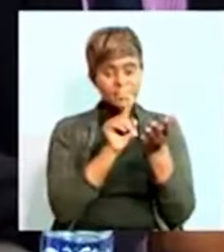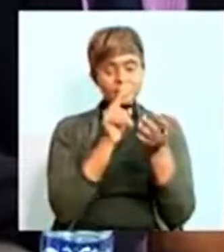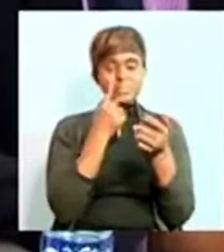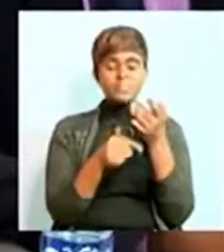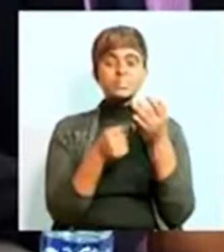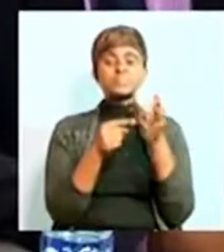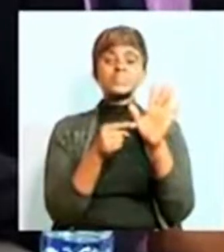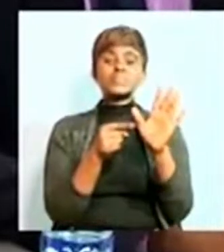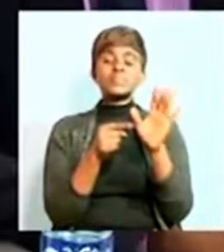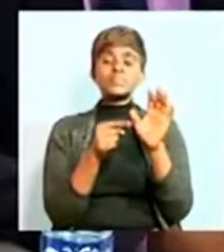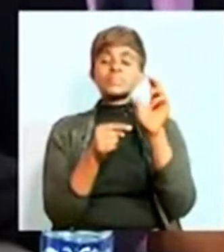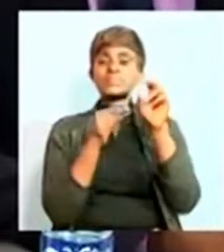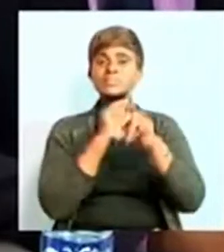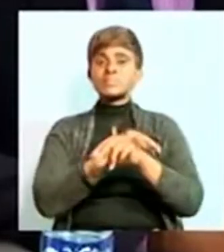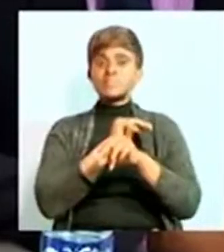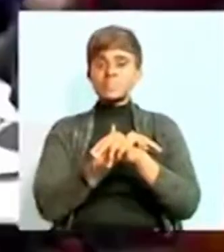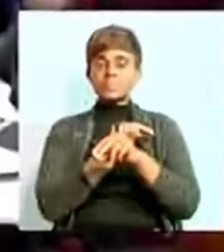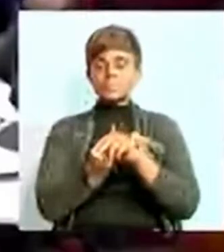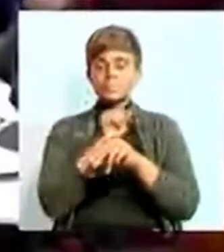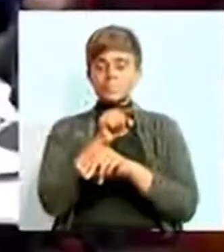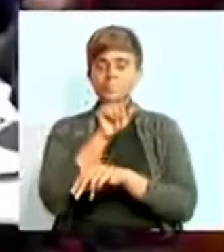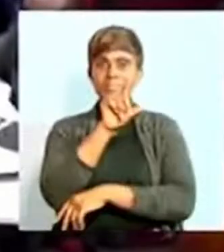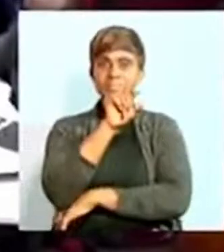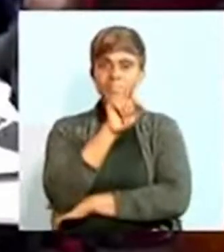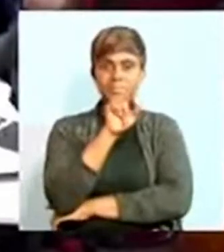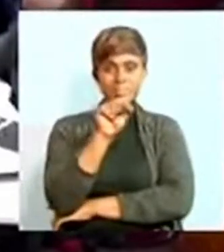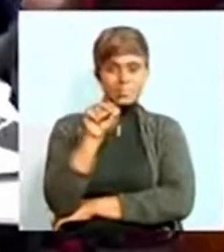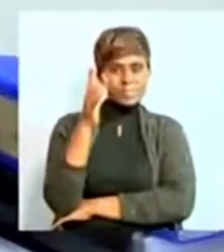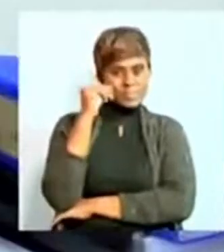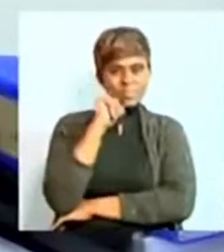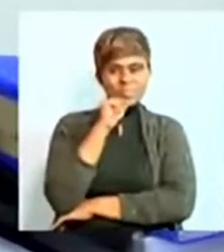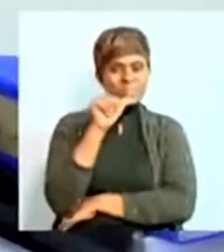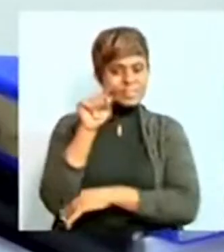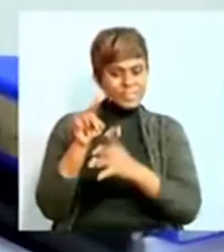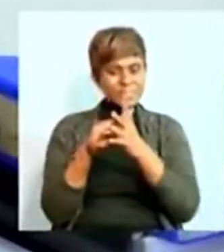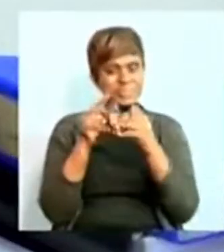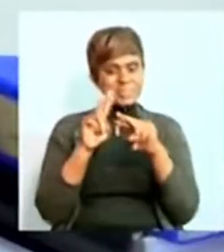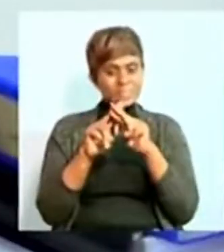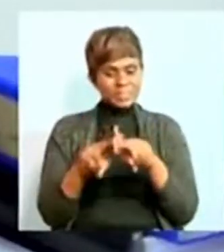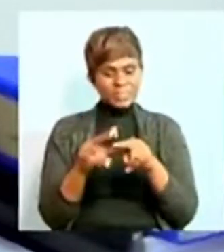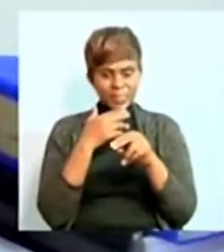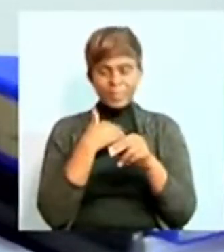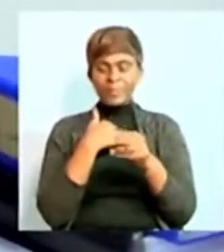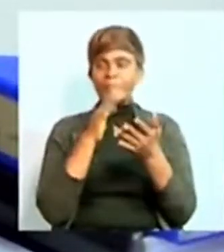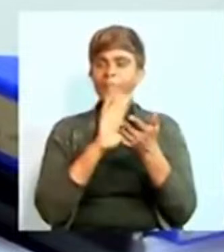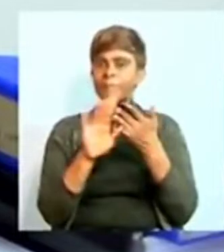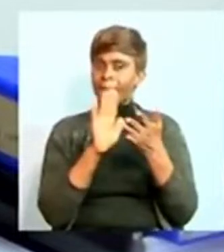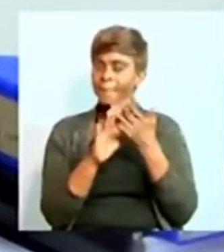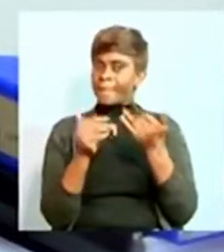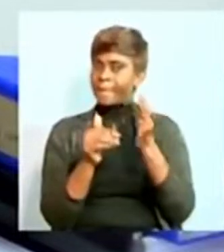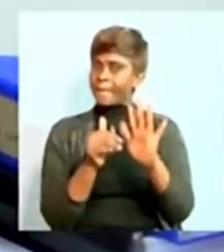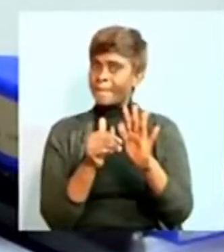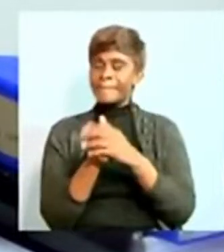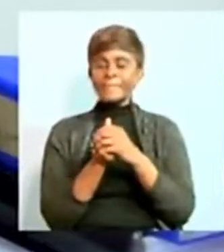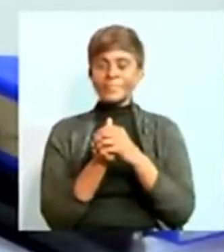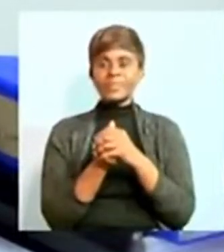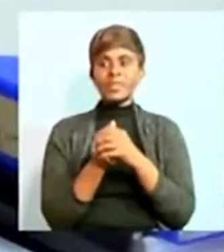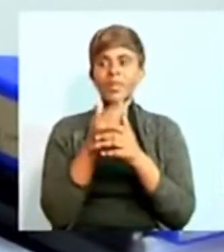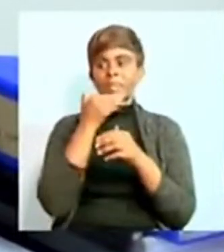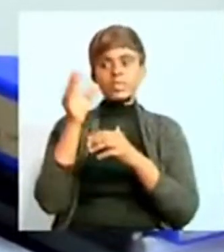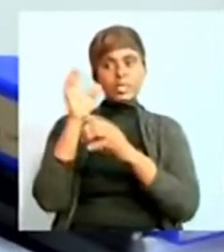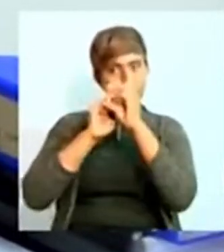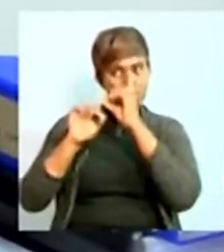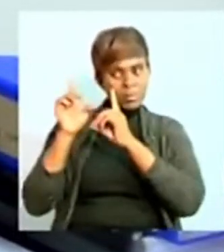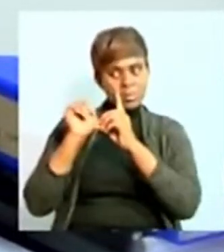was being owed to NAPSA. This is 2022. Why haven't you sat down? Because there's an amnesty going on there. Why haven't you